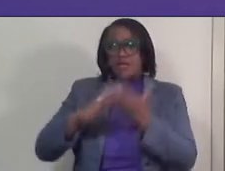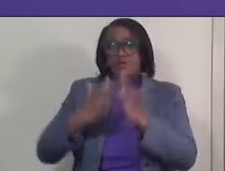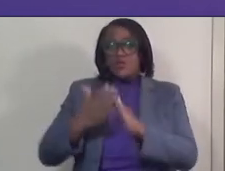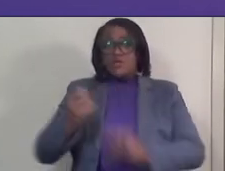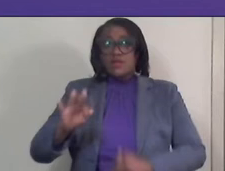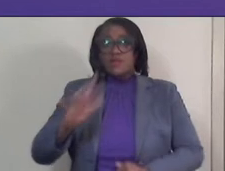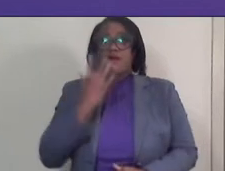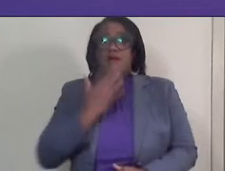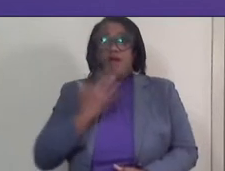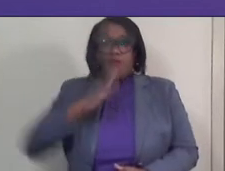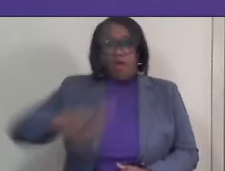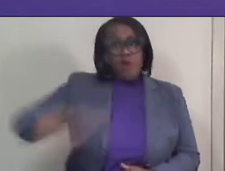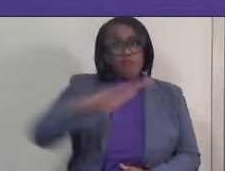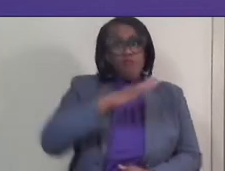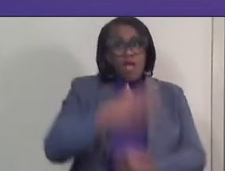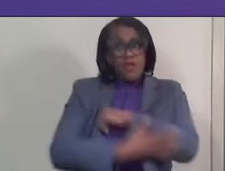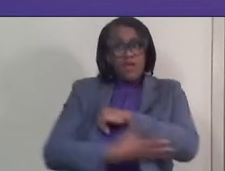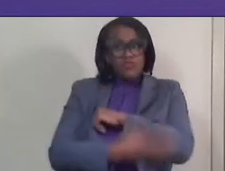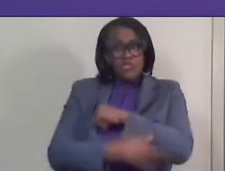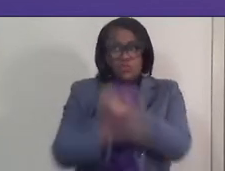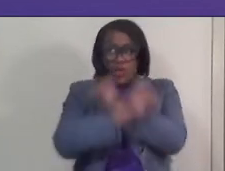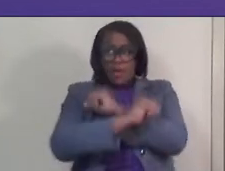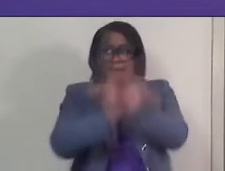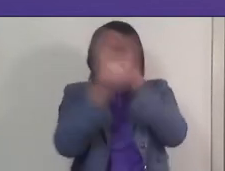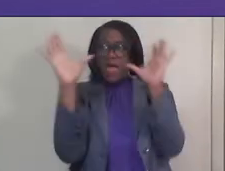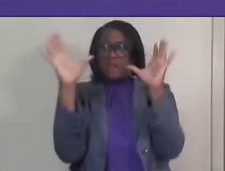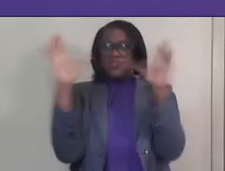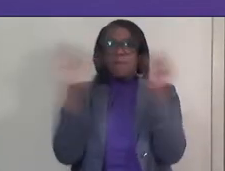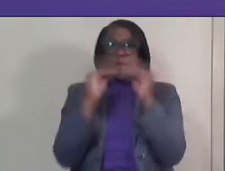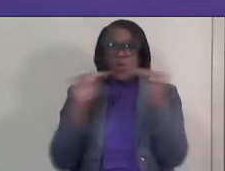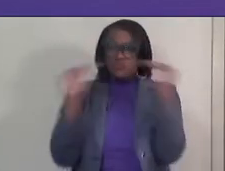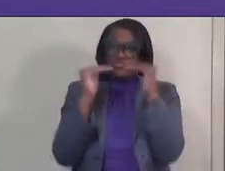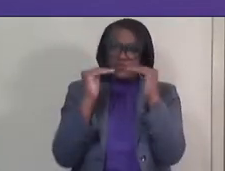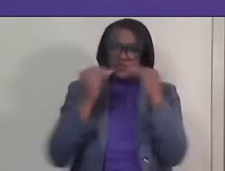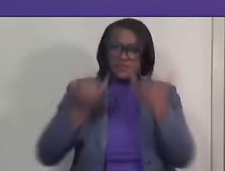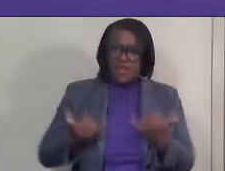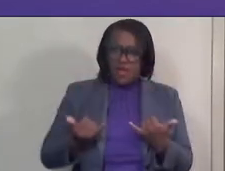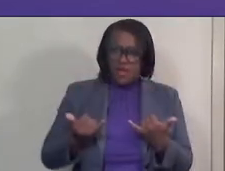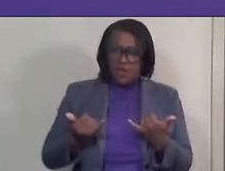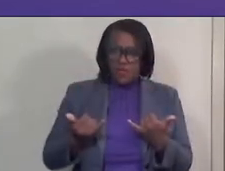country to imagine a more just now.